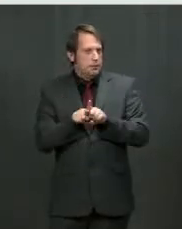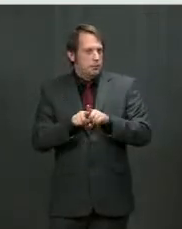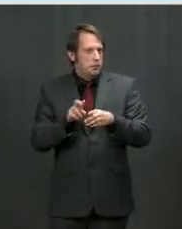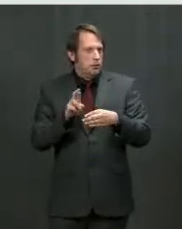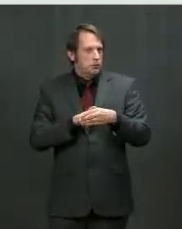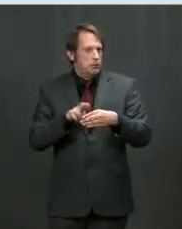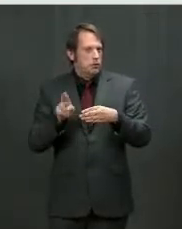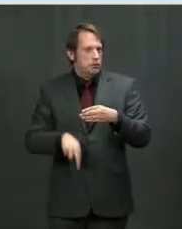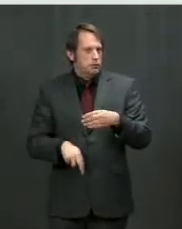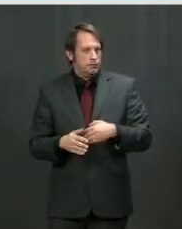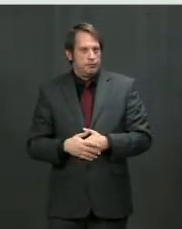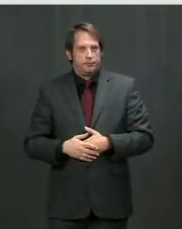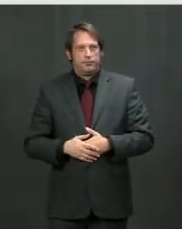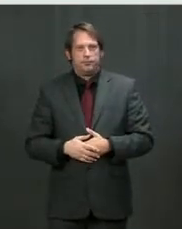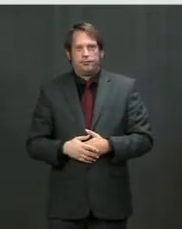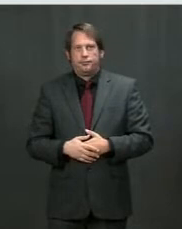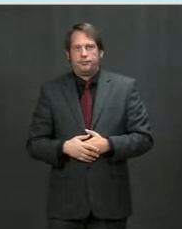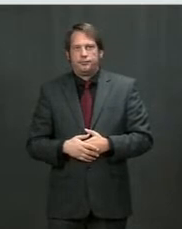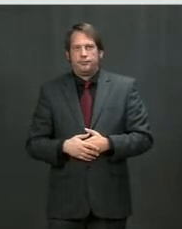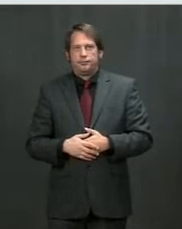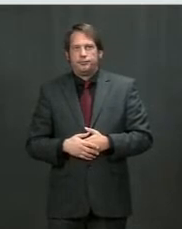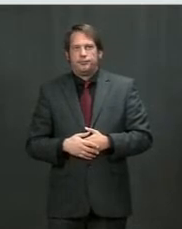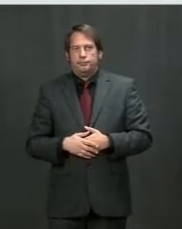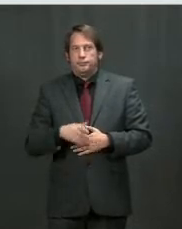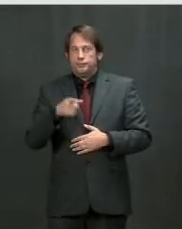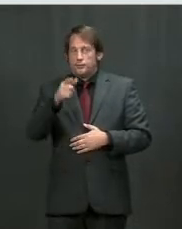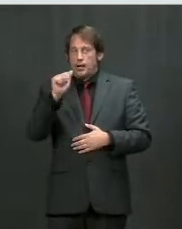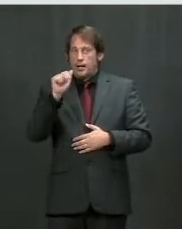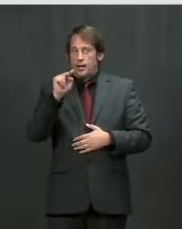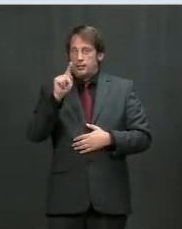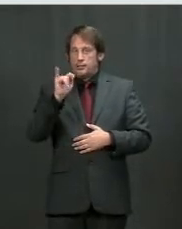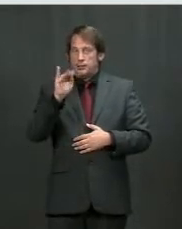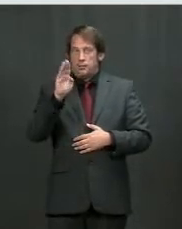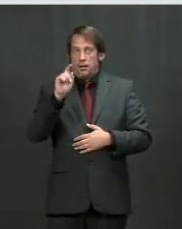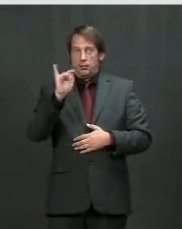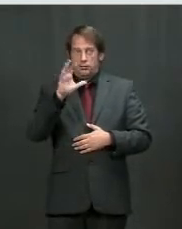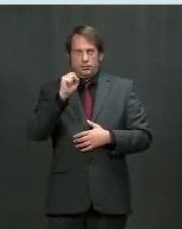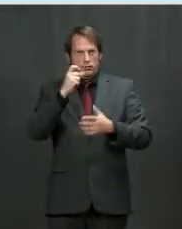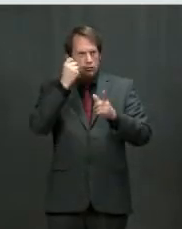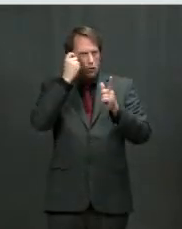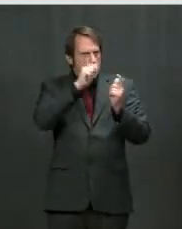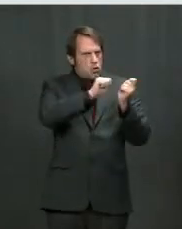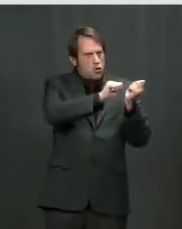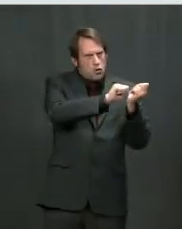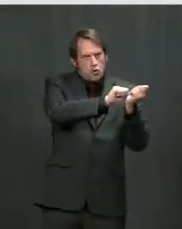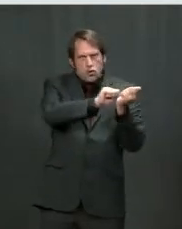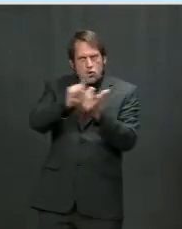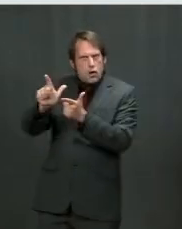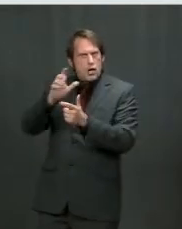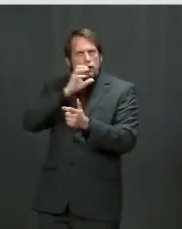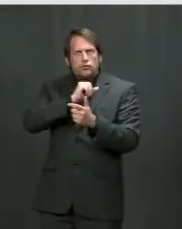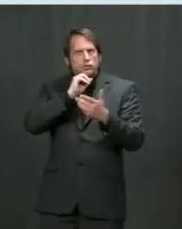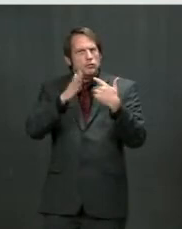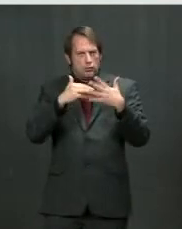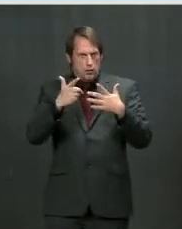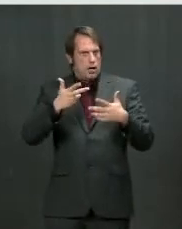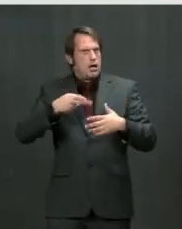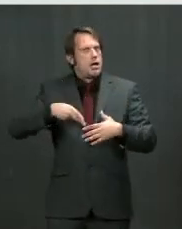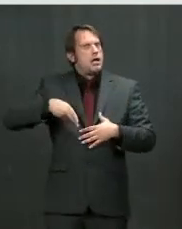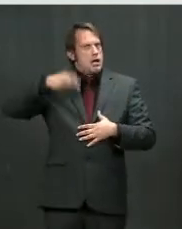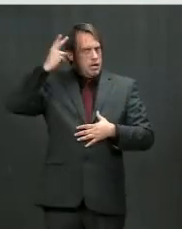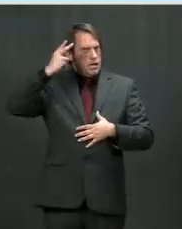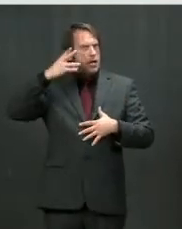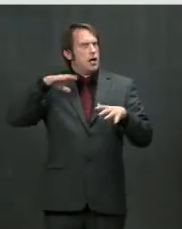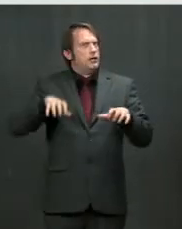activity remained high in all age groups out to 209 days to 3